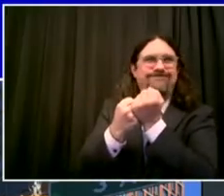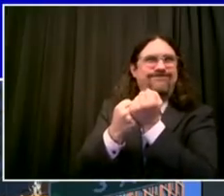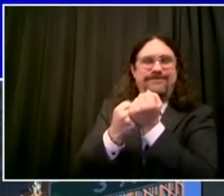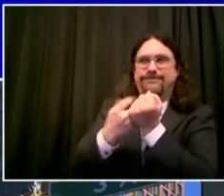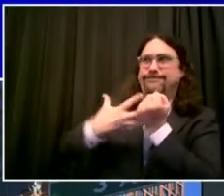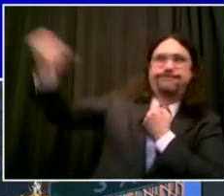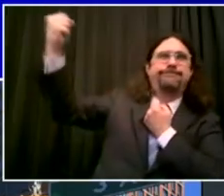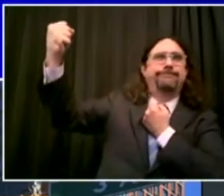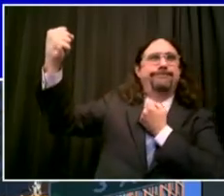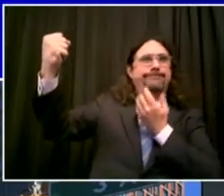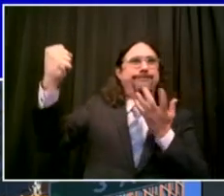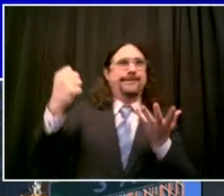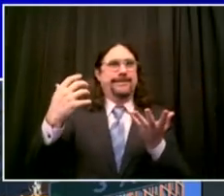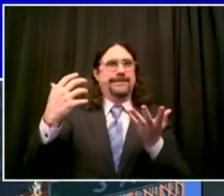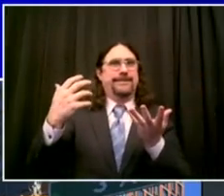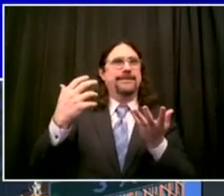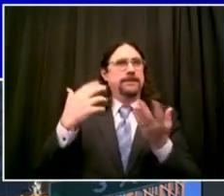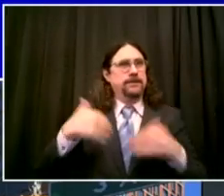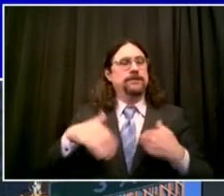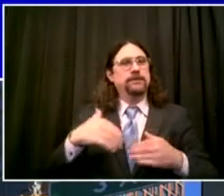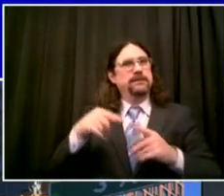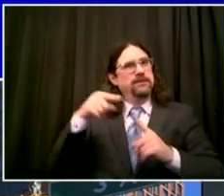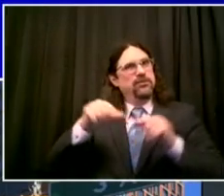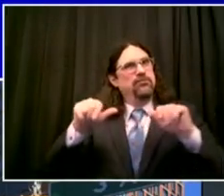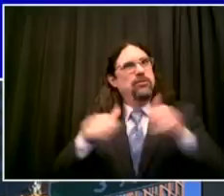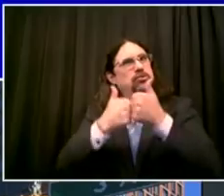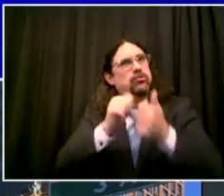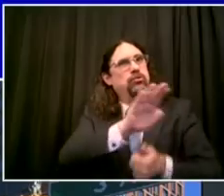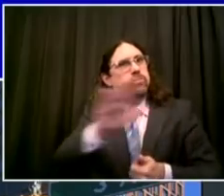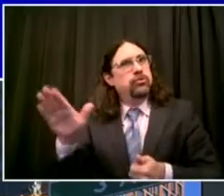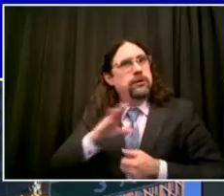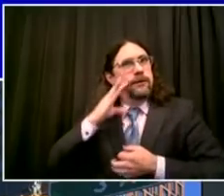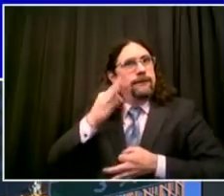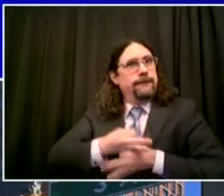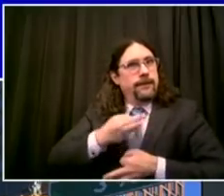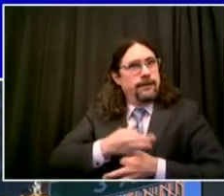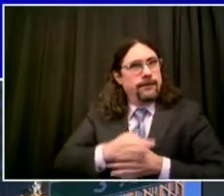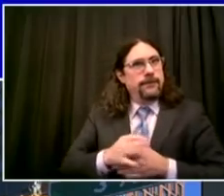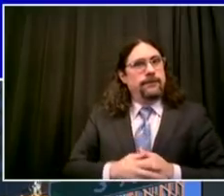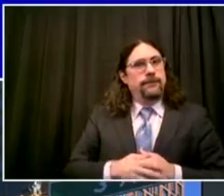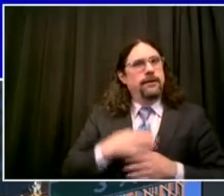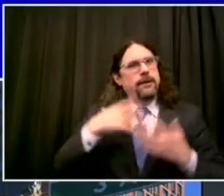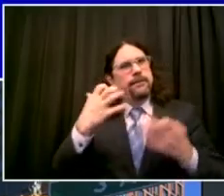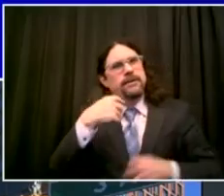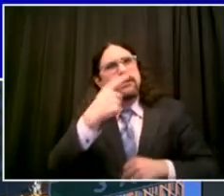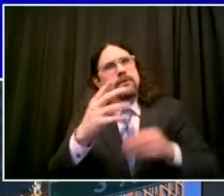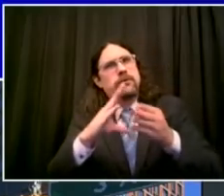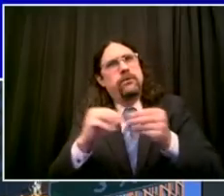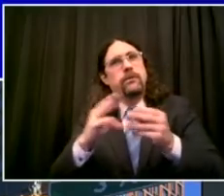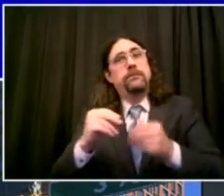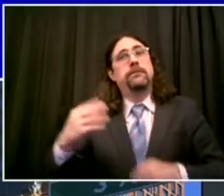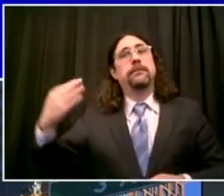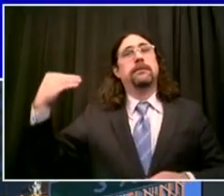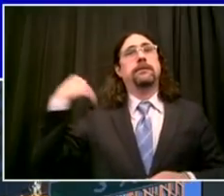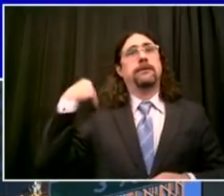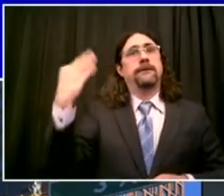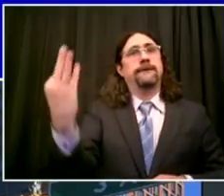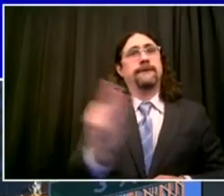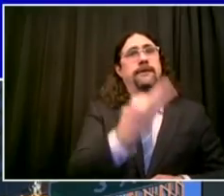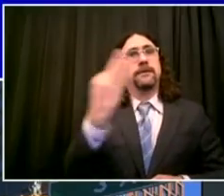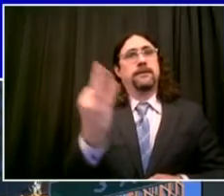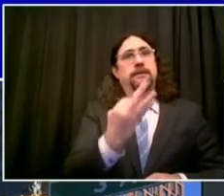On Friday, President Trump made a statement about reopening religious services.